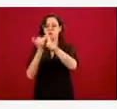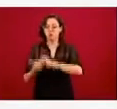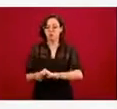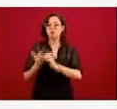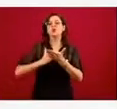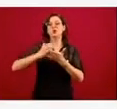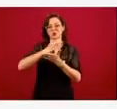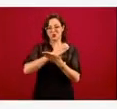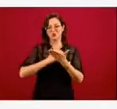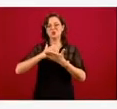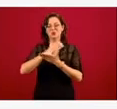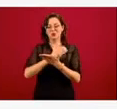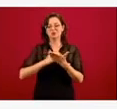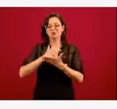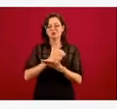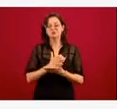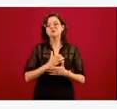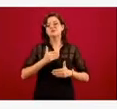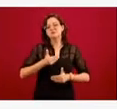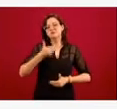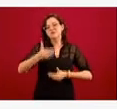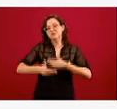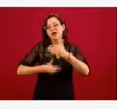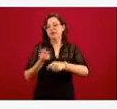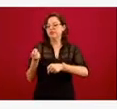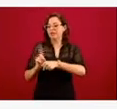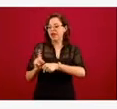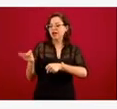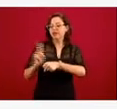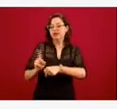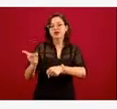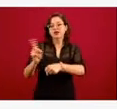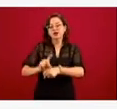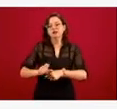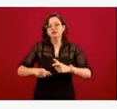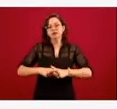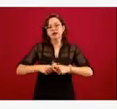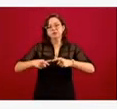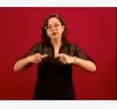have the information for the recovered cases, a total of